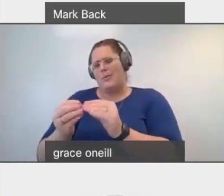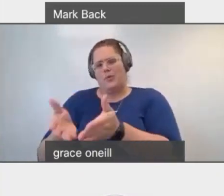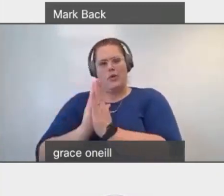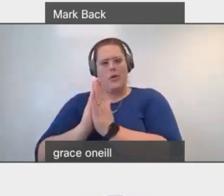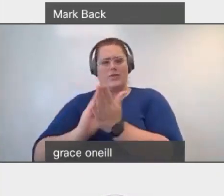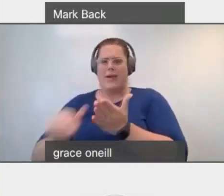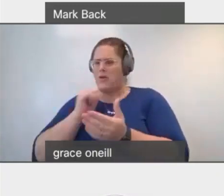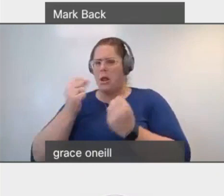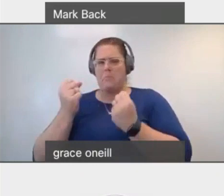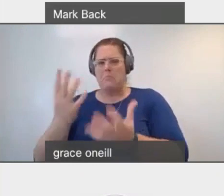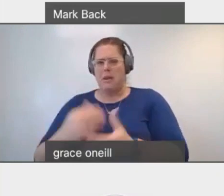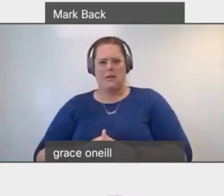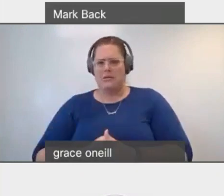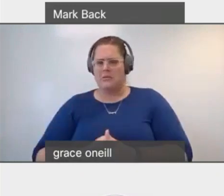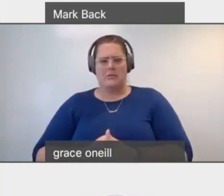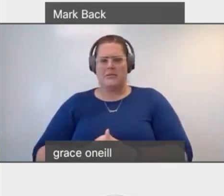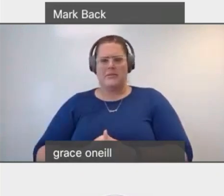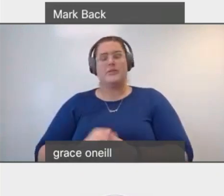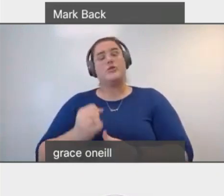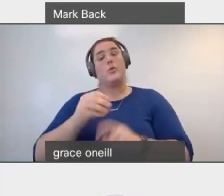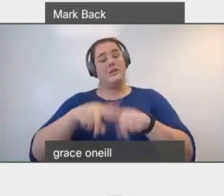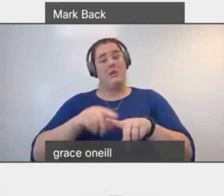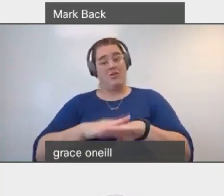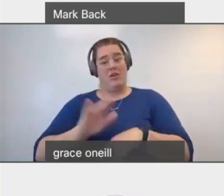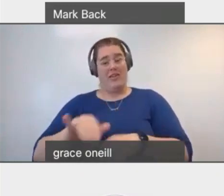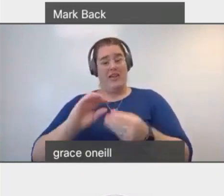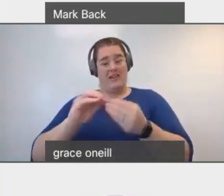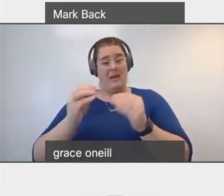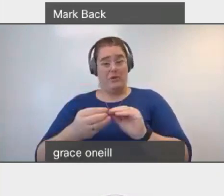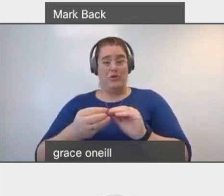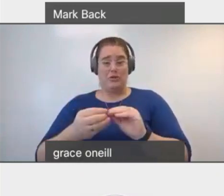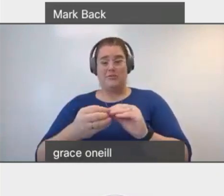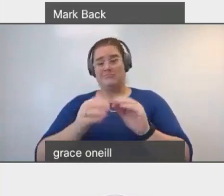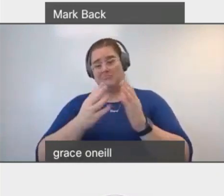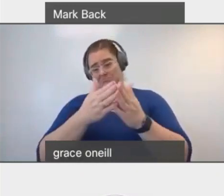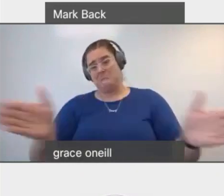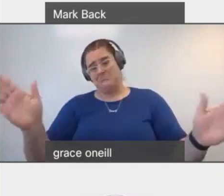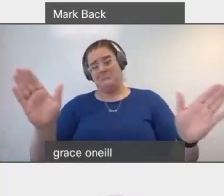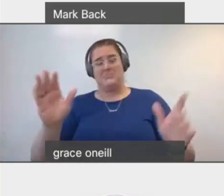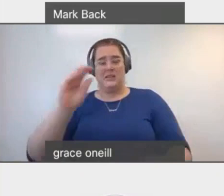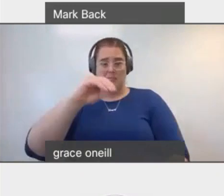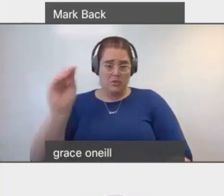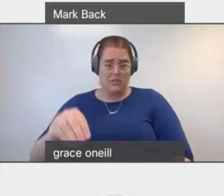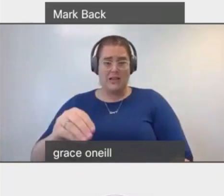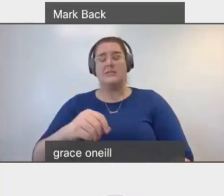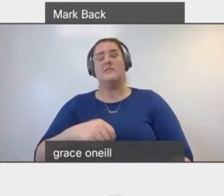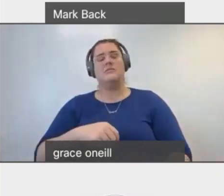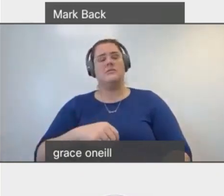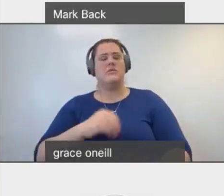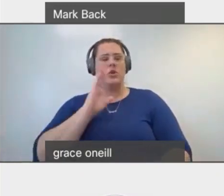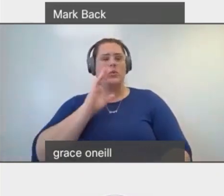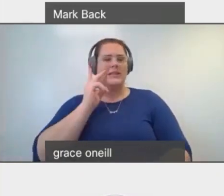And so if, depending on the numbers, you will see what a request that comes back,